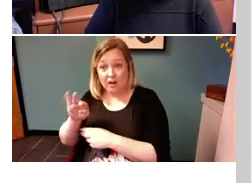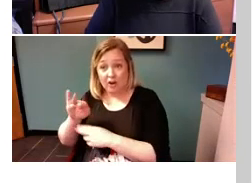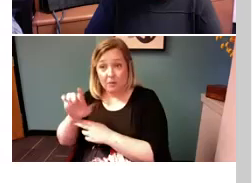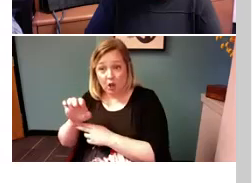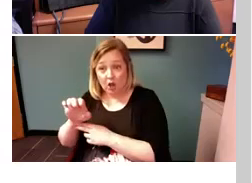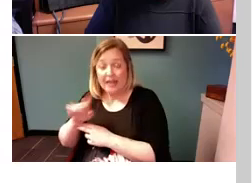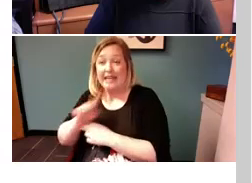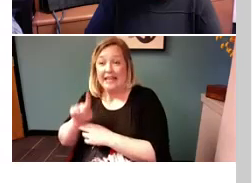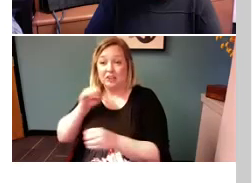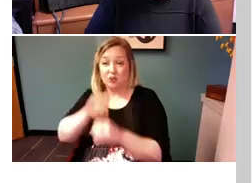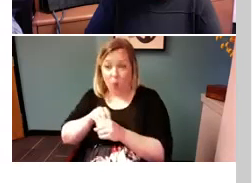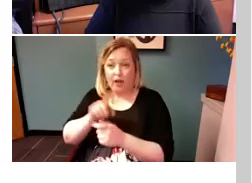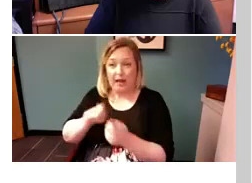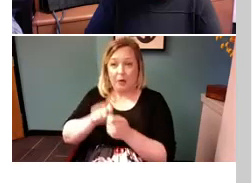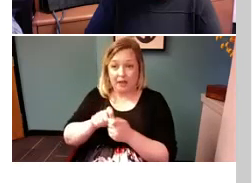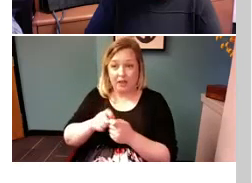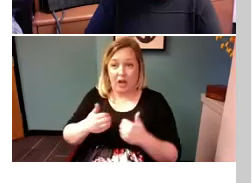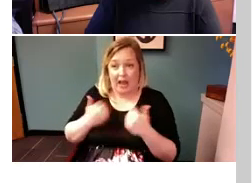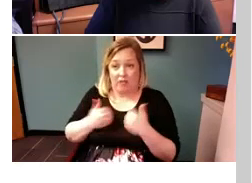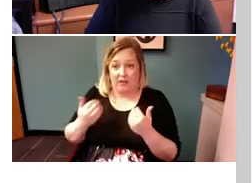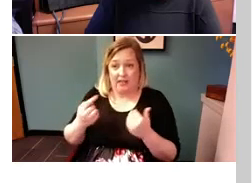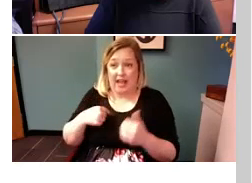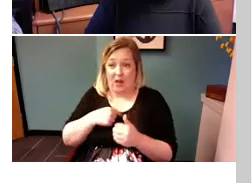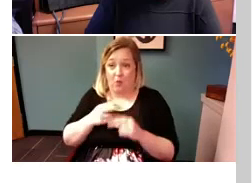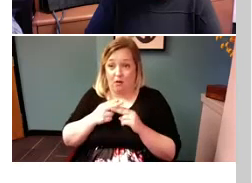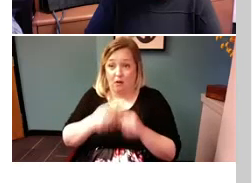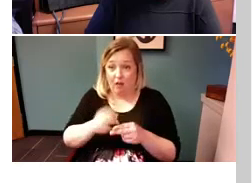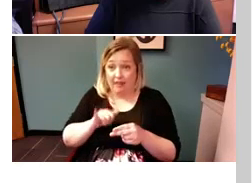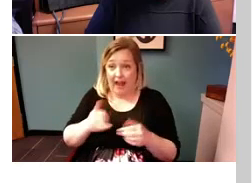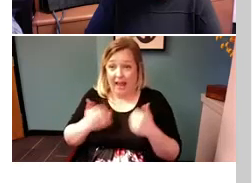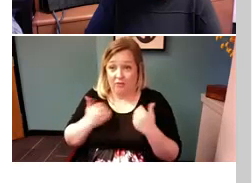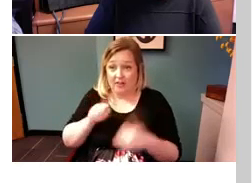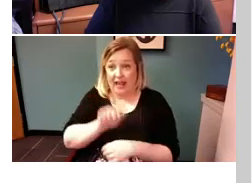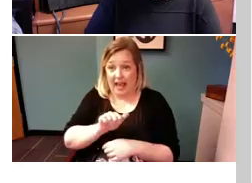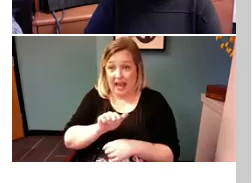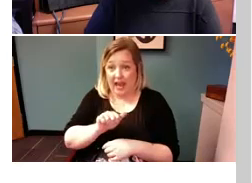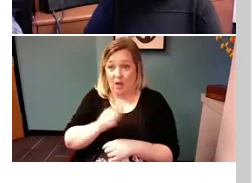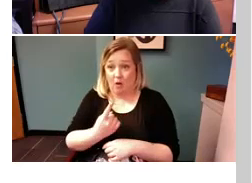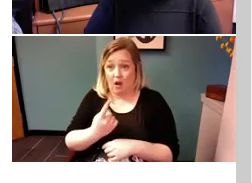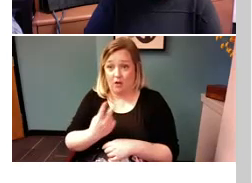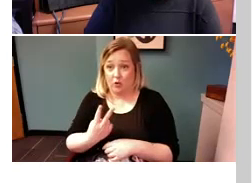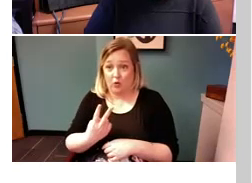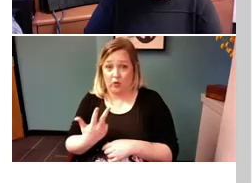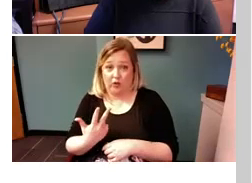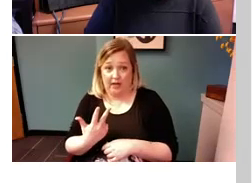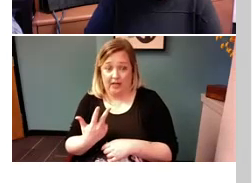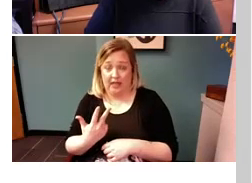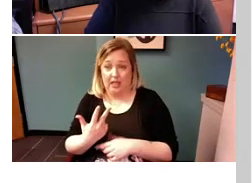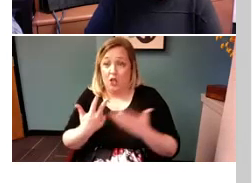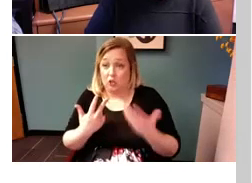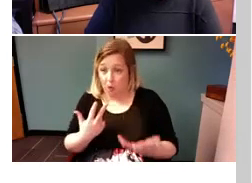address, and we are calling that particular address as A123. So when we return